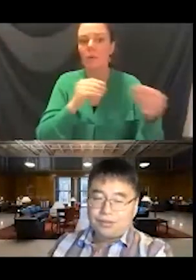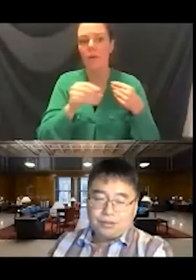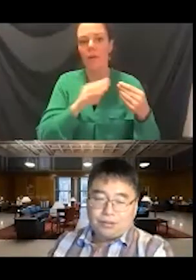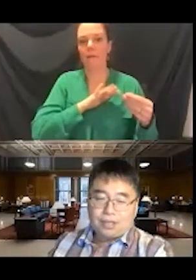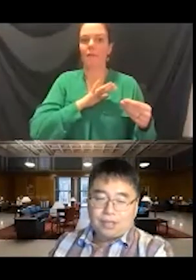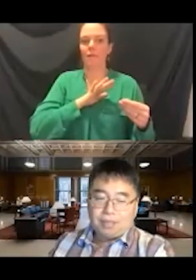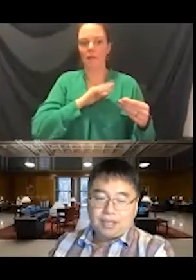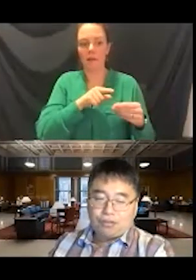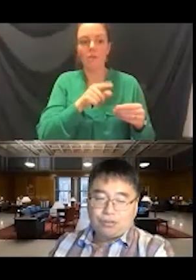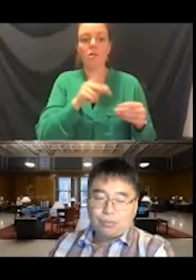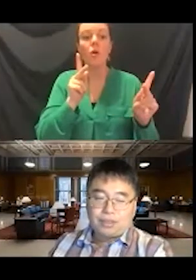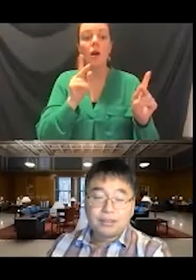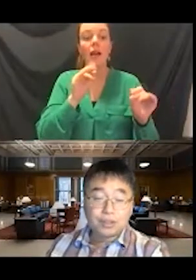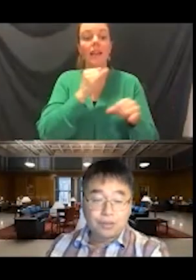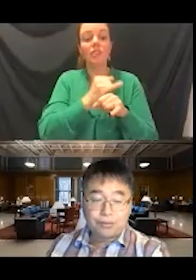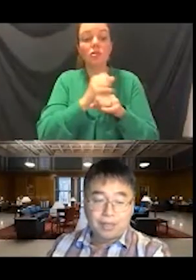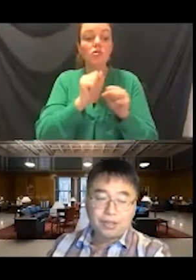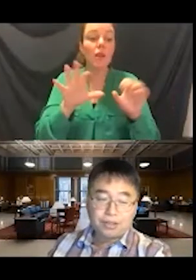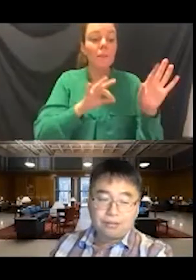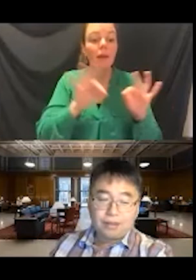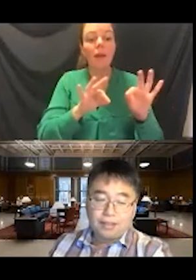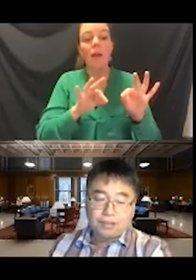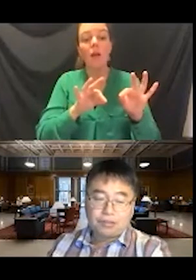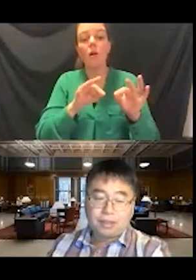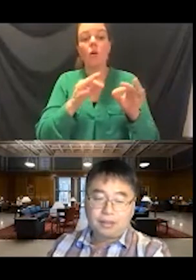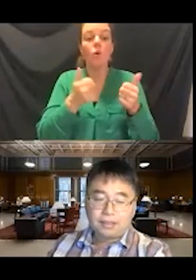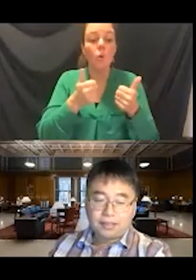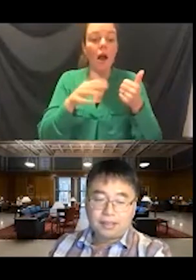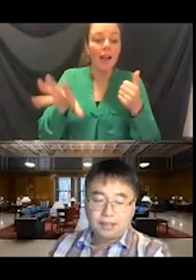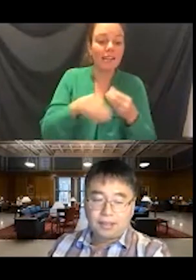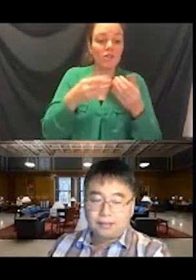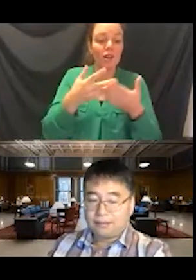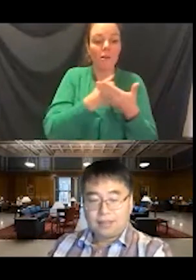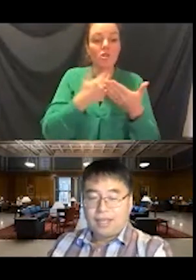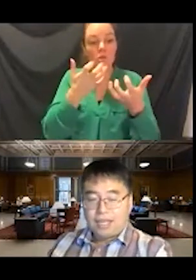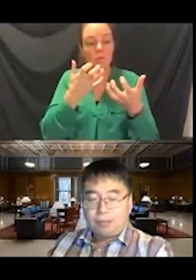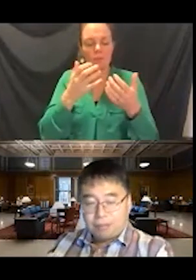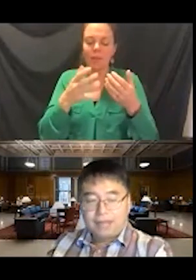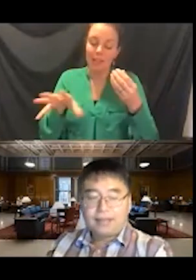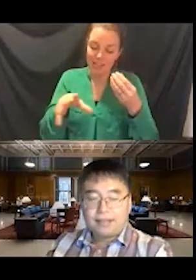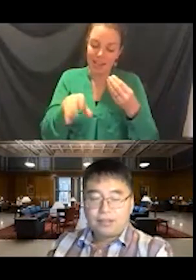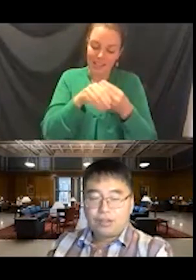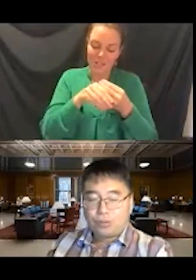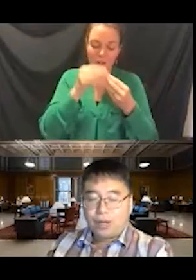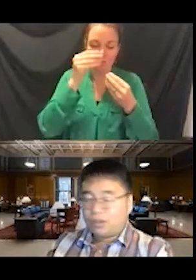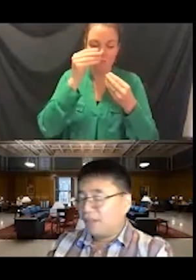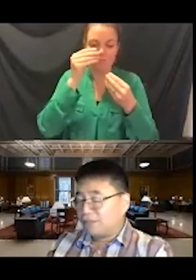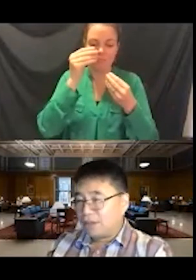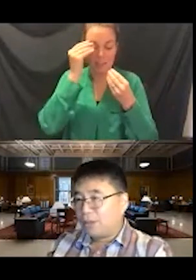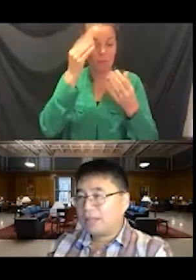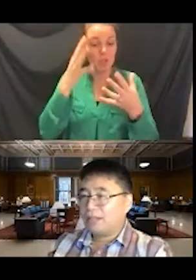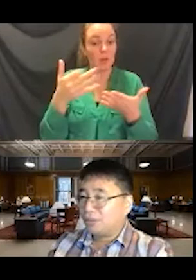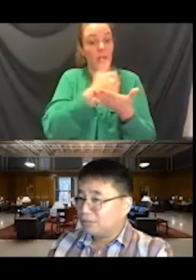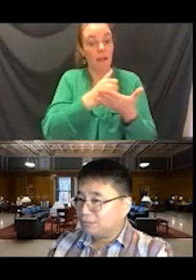So institutions can pick and choose what additional information needs to be collected and apply that institution-wide change